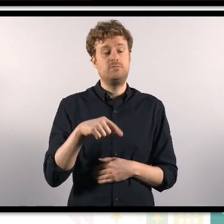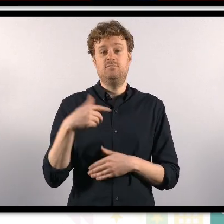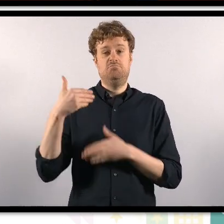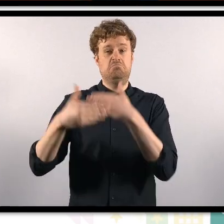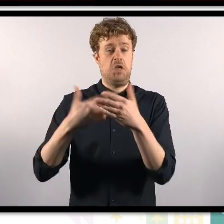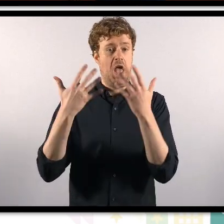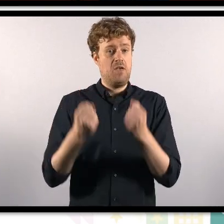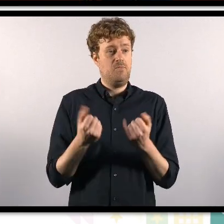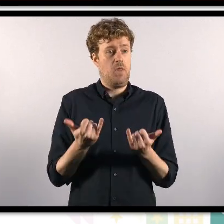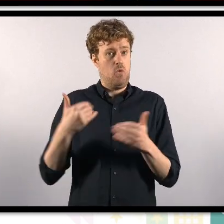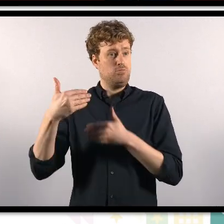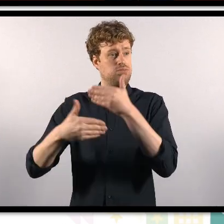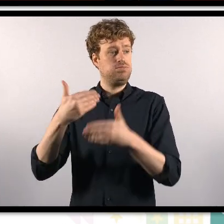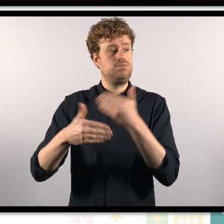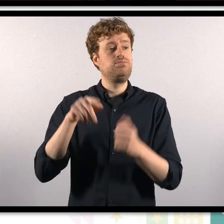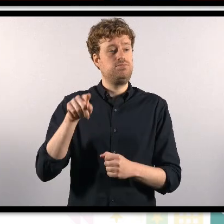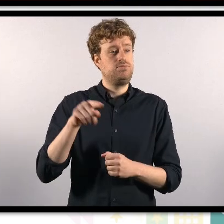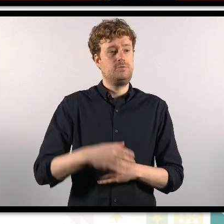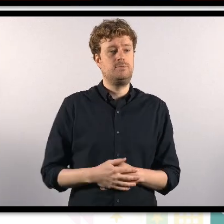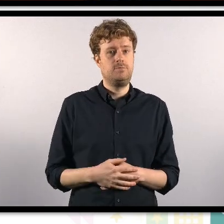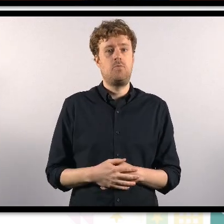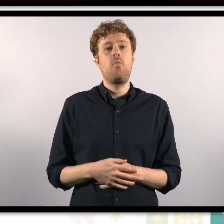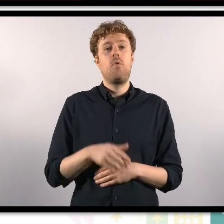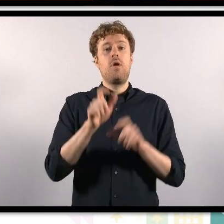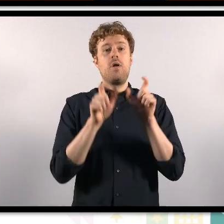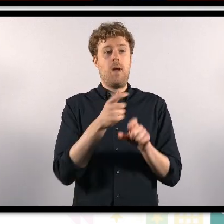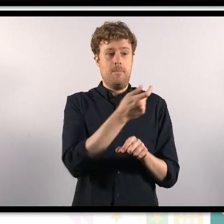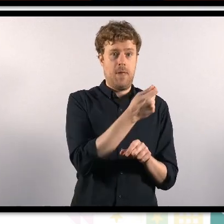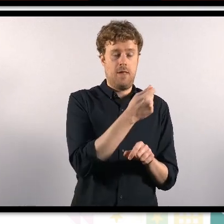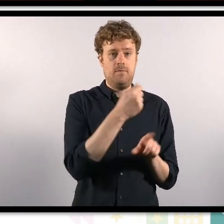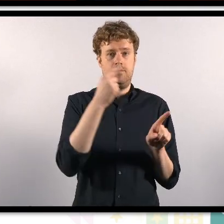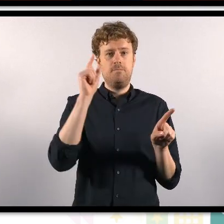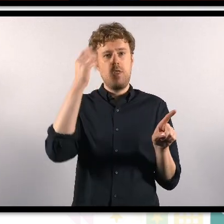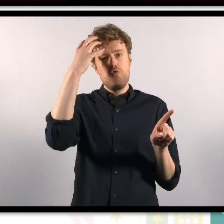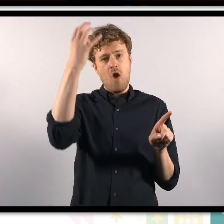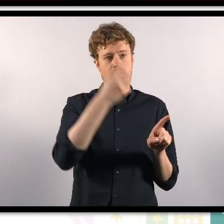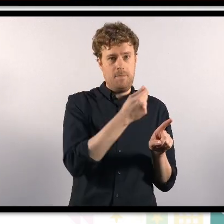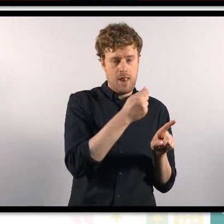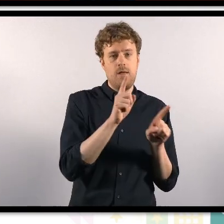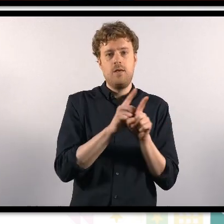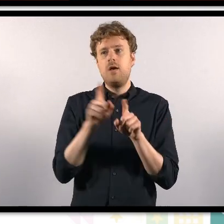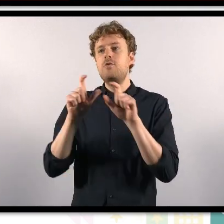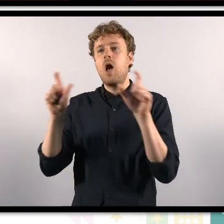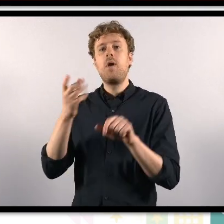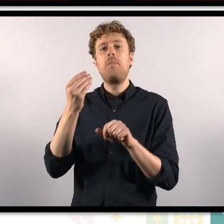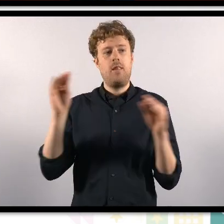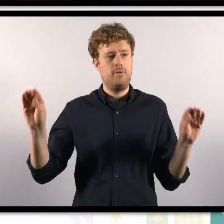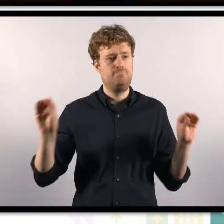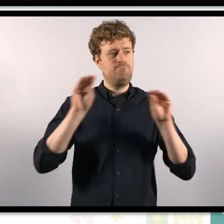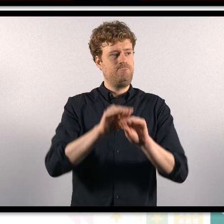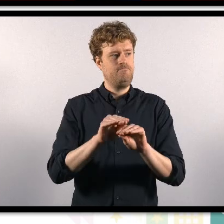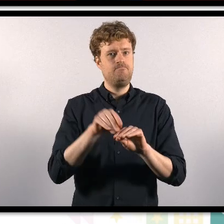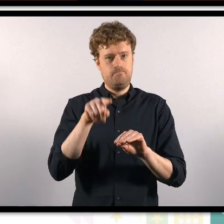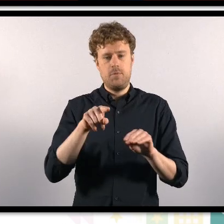am I here to announce this foundation at the KubeCon? Well, you are all here also because of that, because if we look into